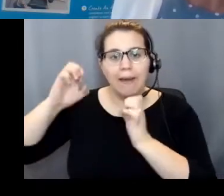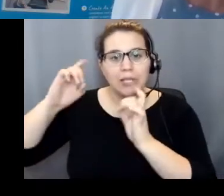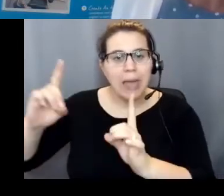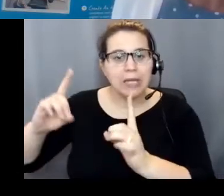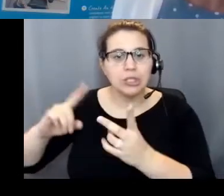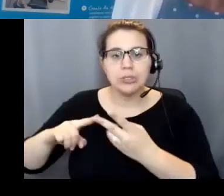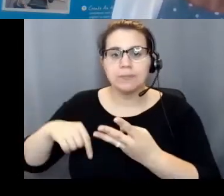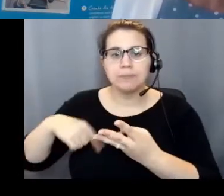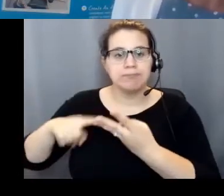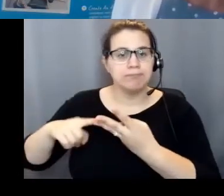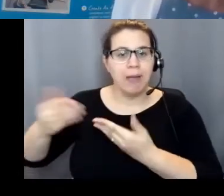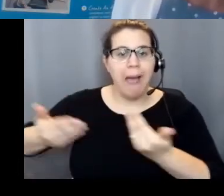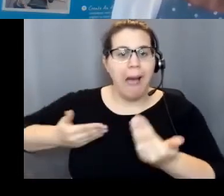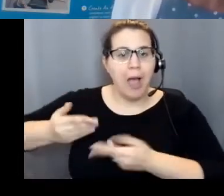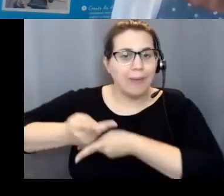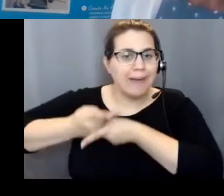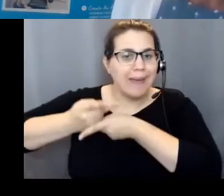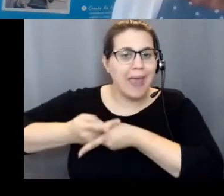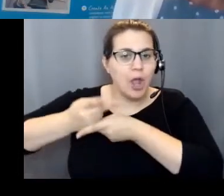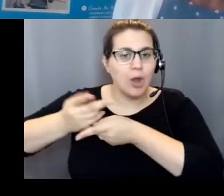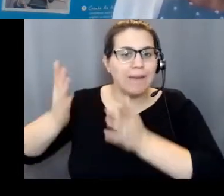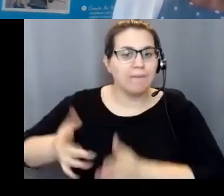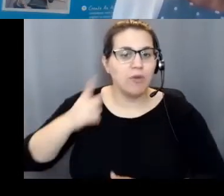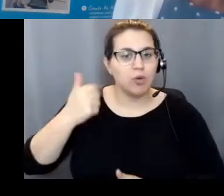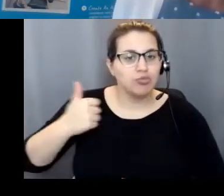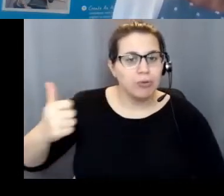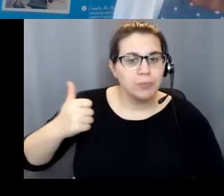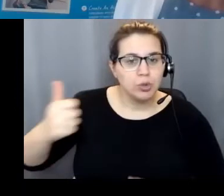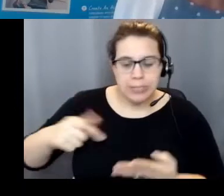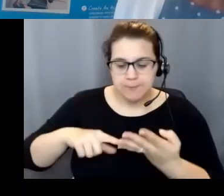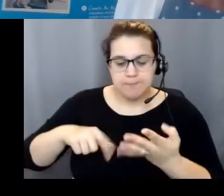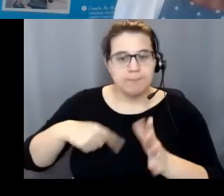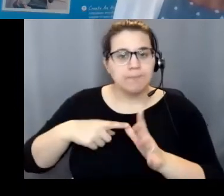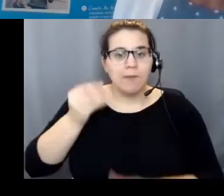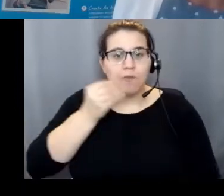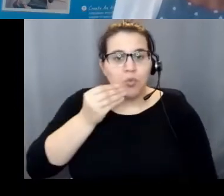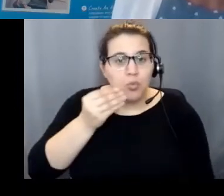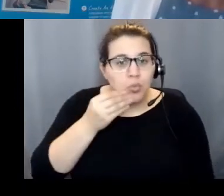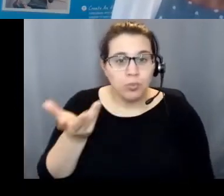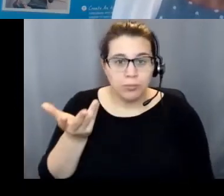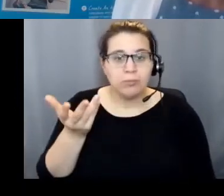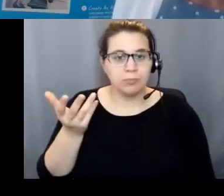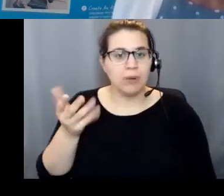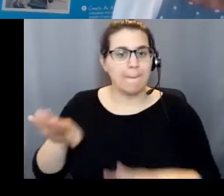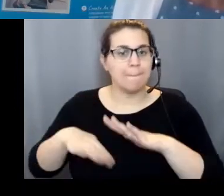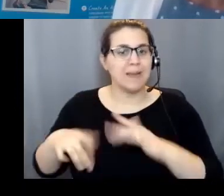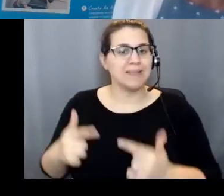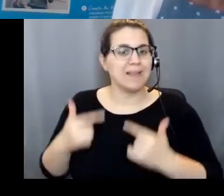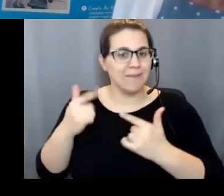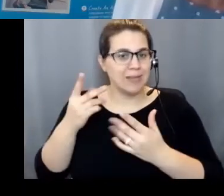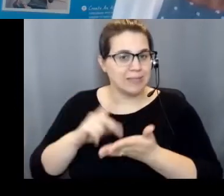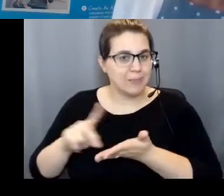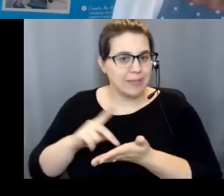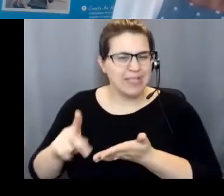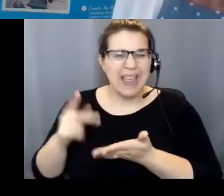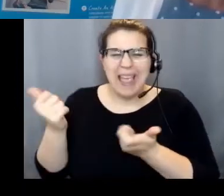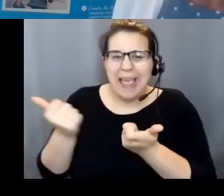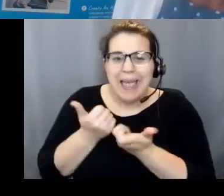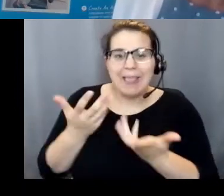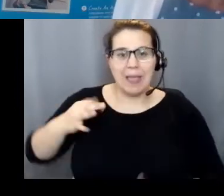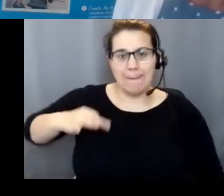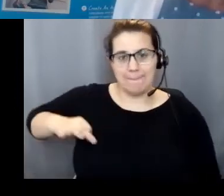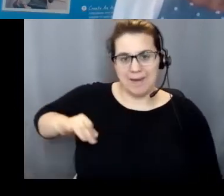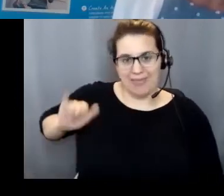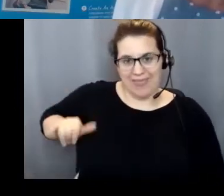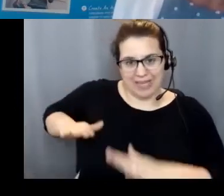a caregiver to help with transportation, food, basic living expenses. Again, anything that benefits the child or